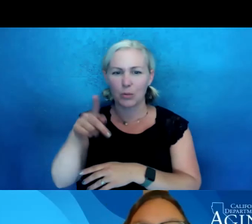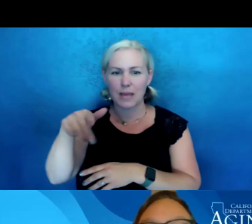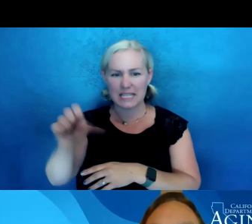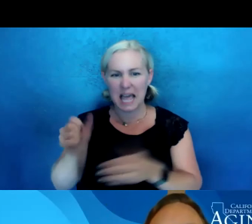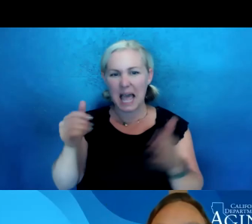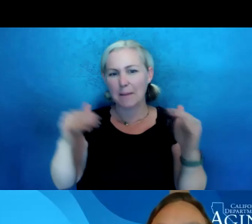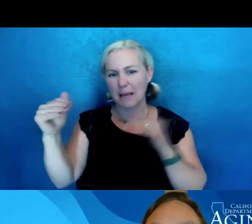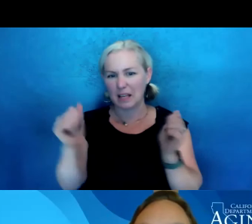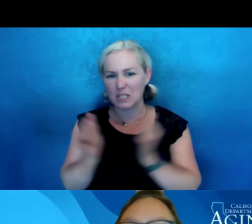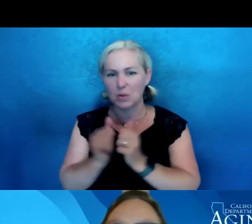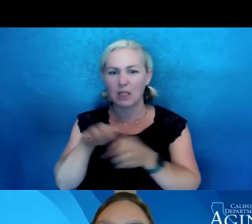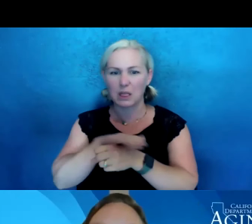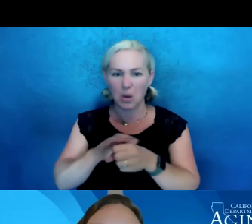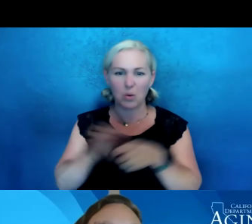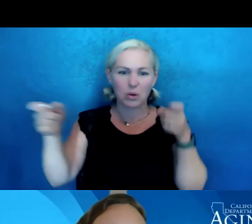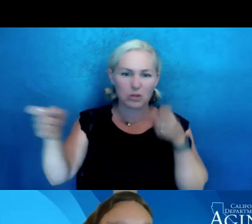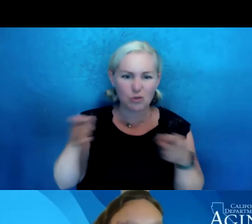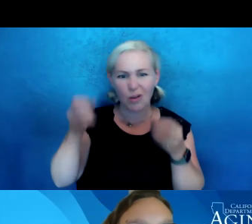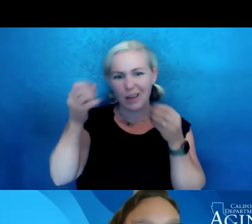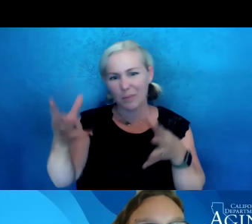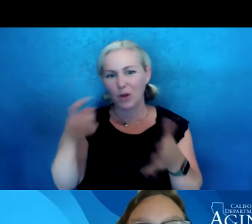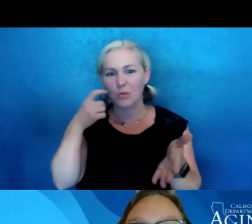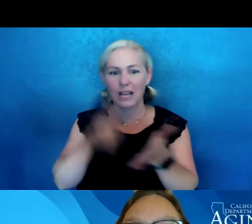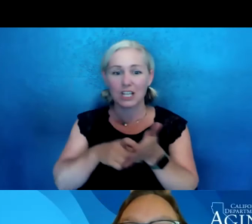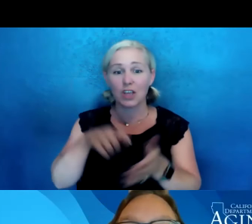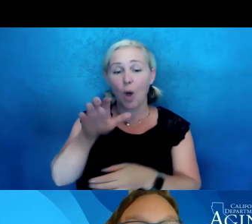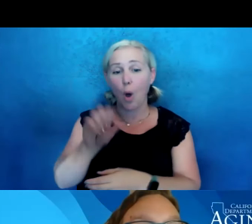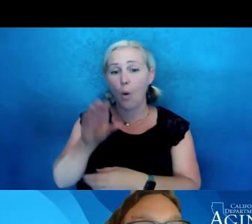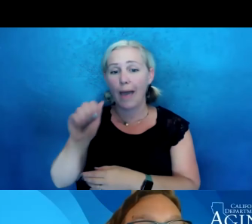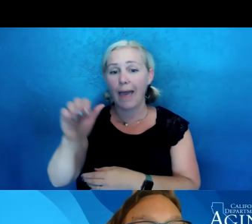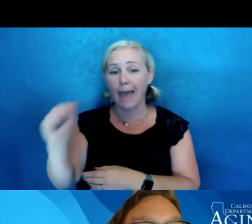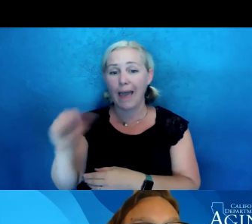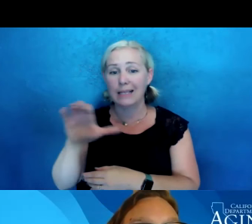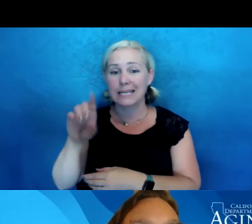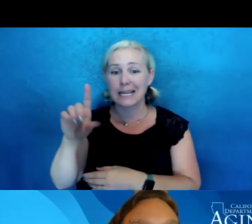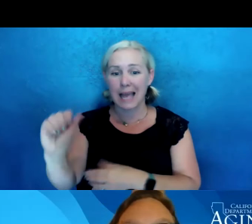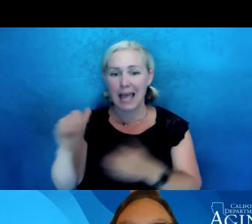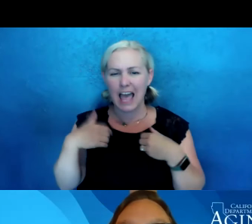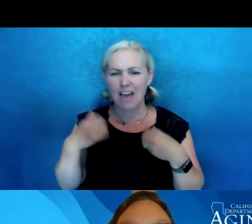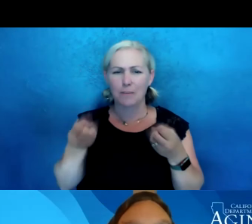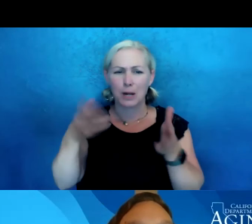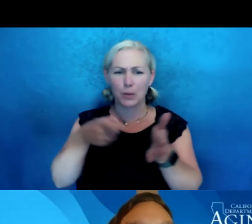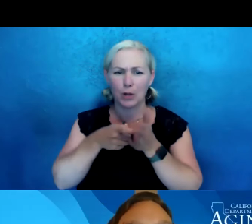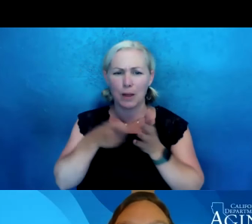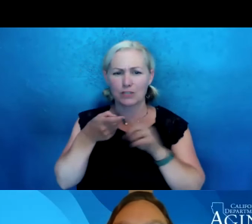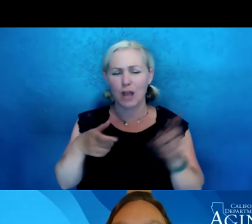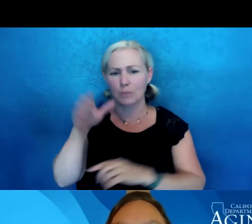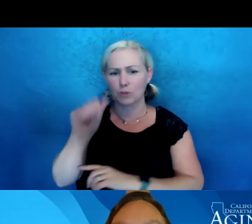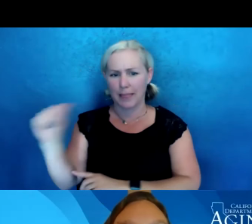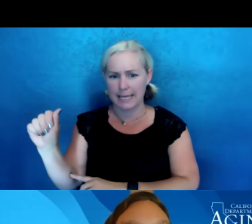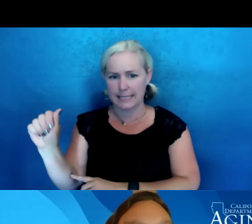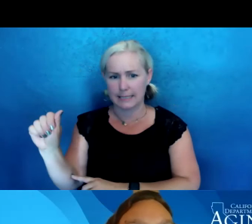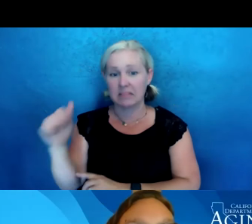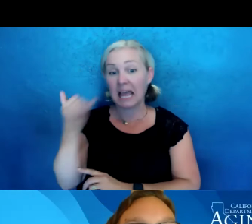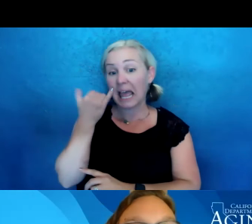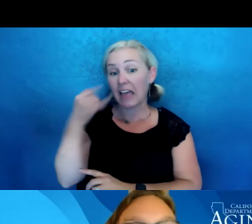control, input, and recognition that the OAA and CDA have a lot of requirements from AAAs. If